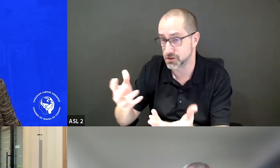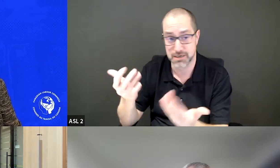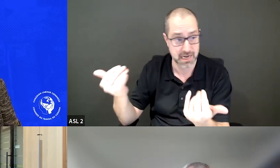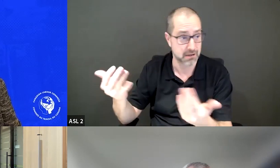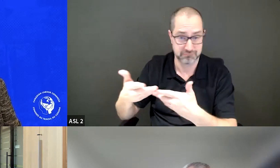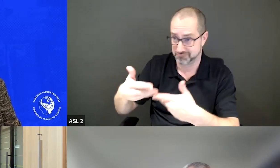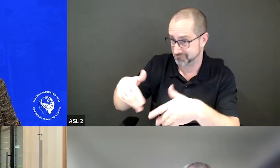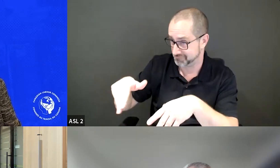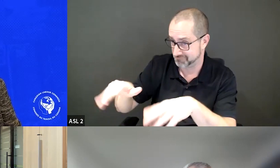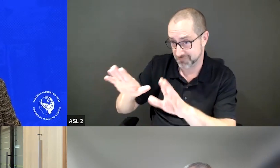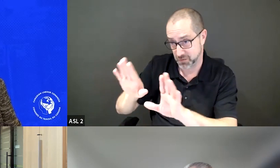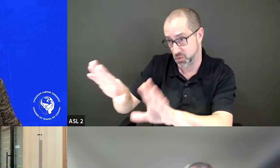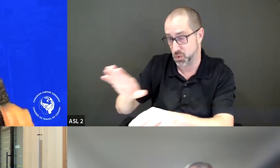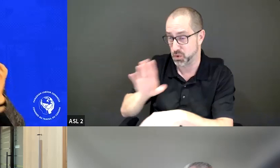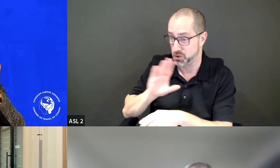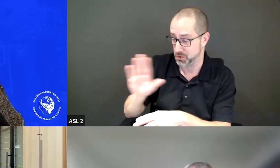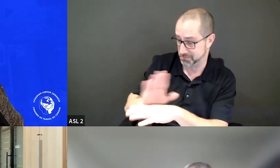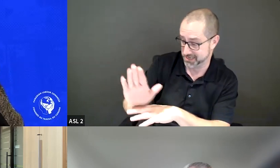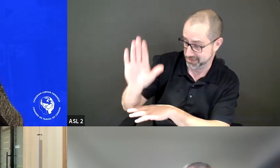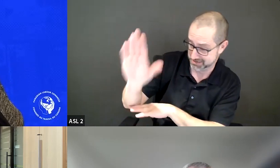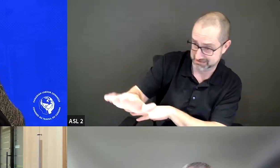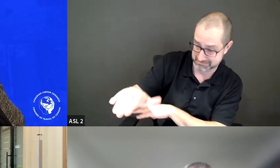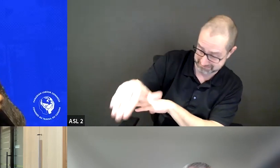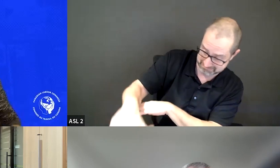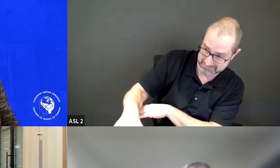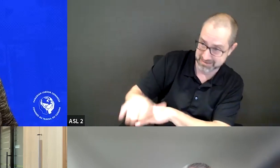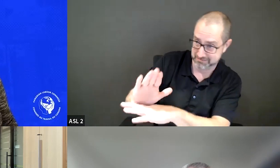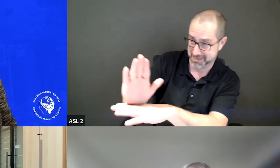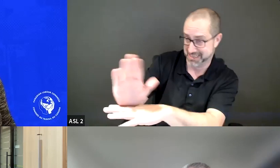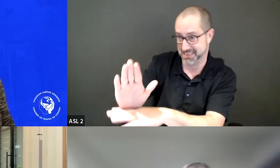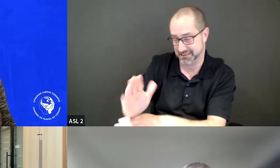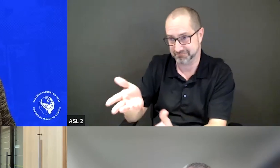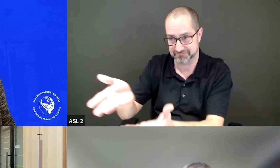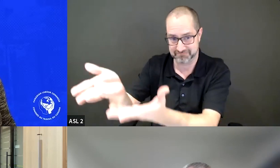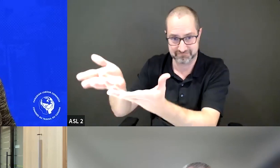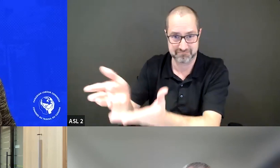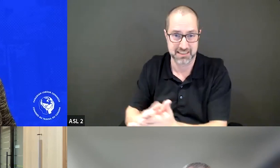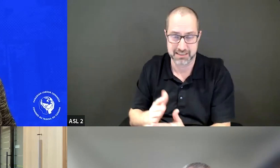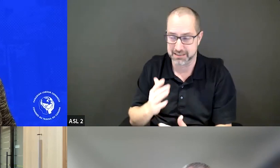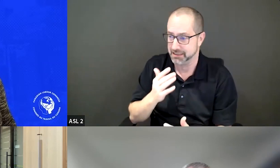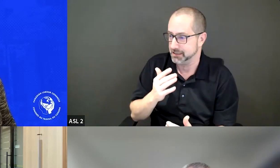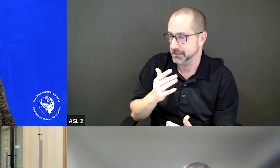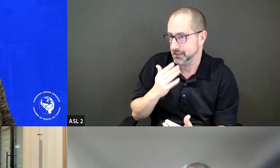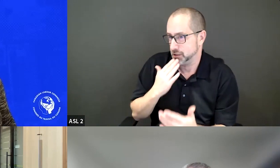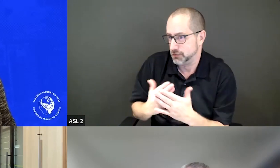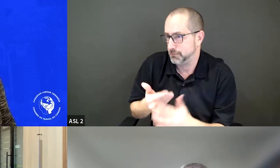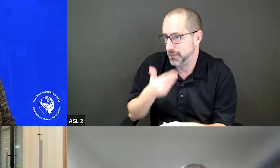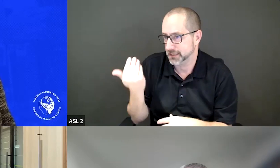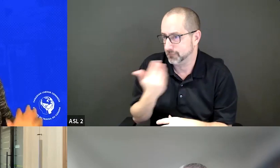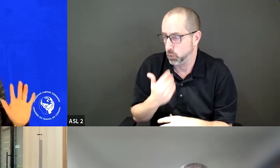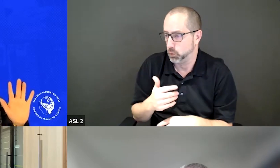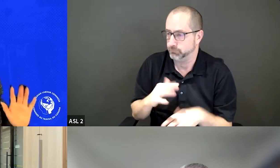the rest of your busy day and probably your busy evenings as well, and wish you the very best of the season as well. Thank